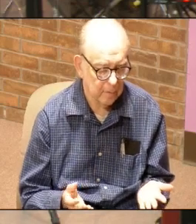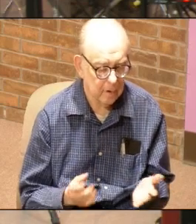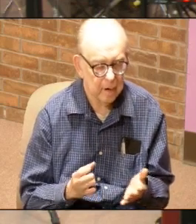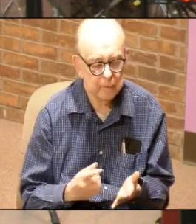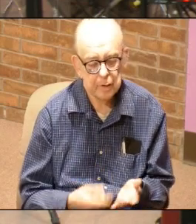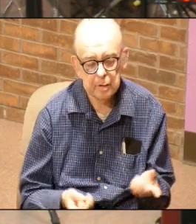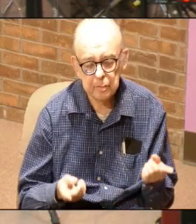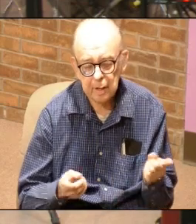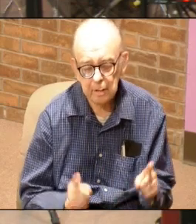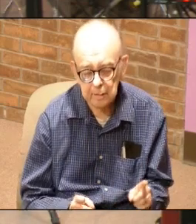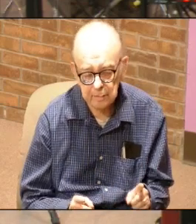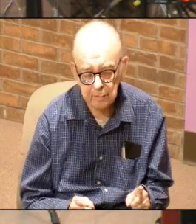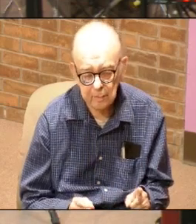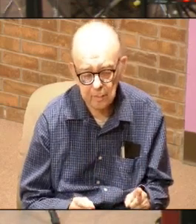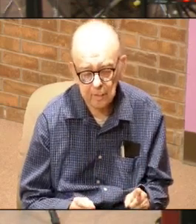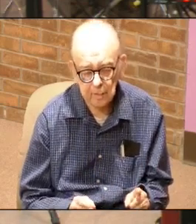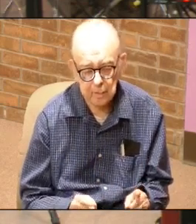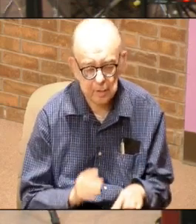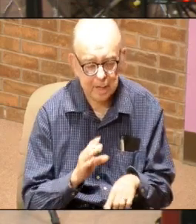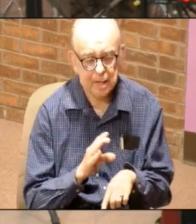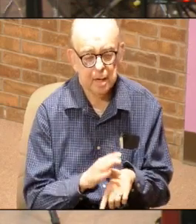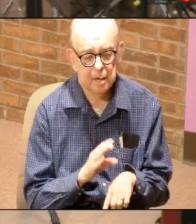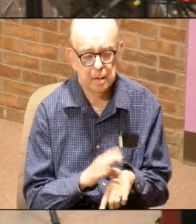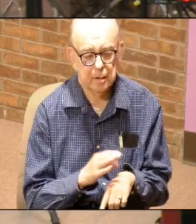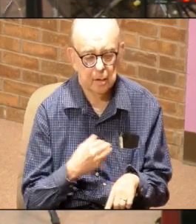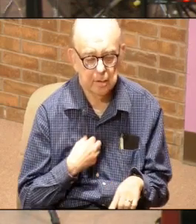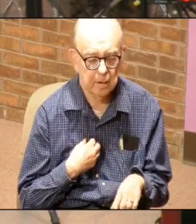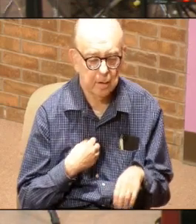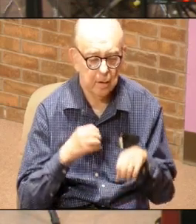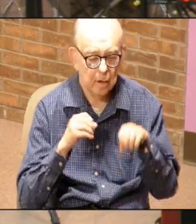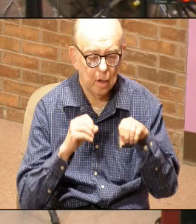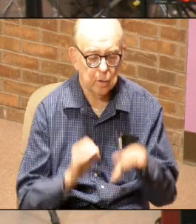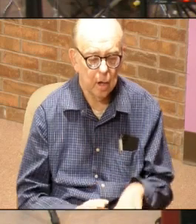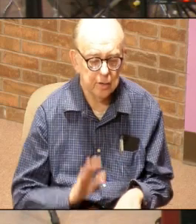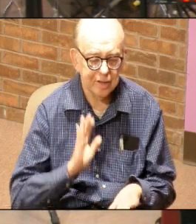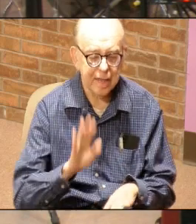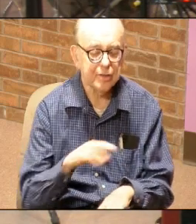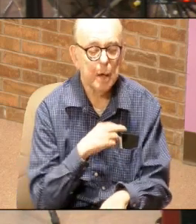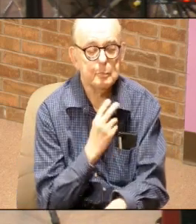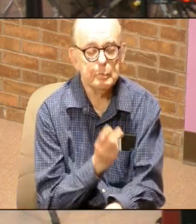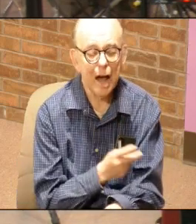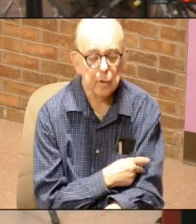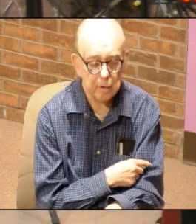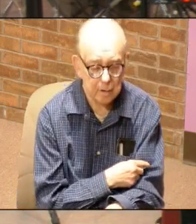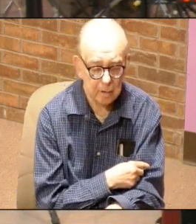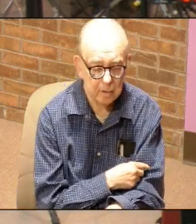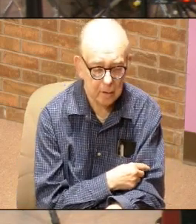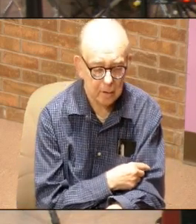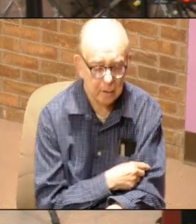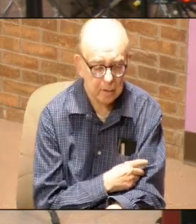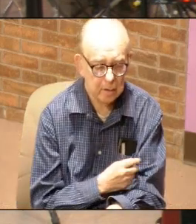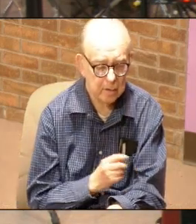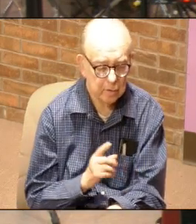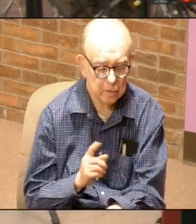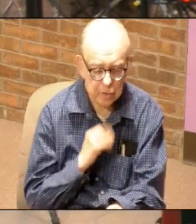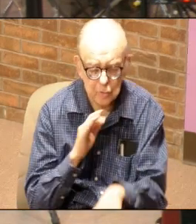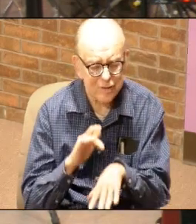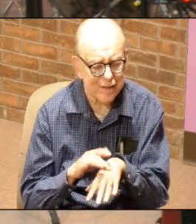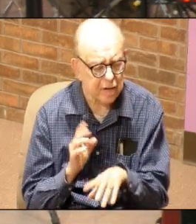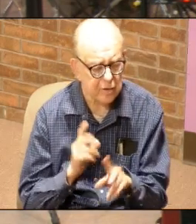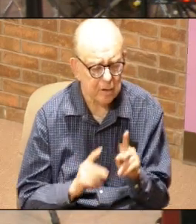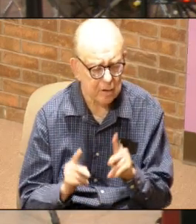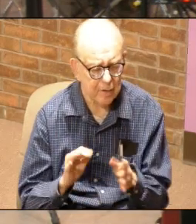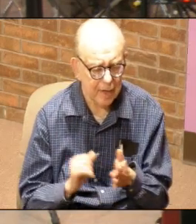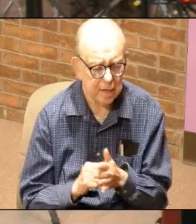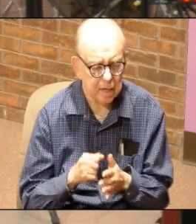And so what's happened is the church has lost its power to really reach the people